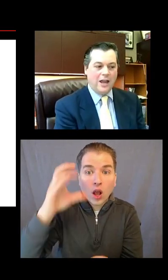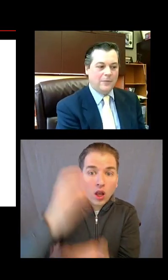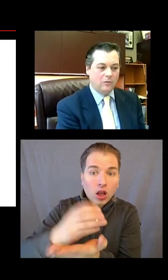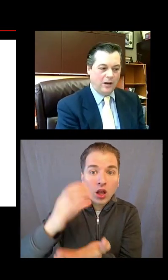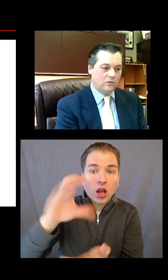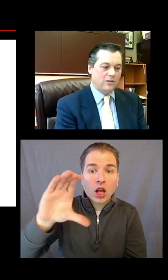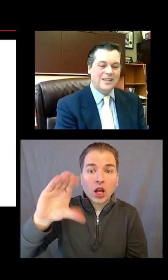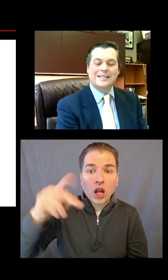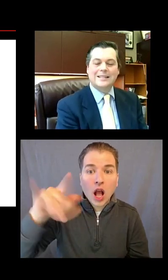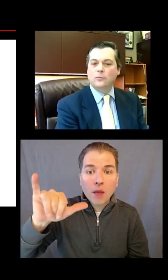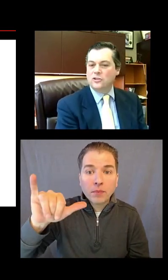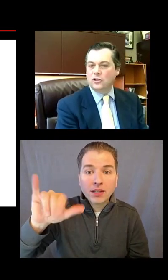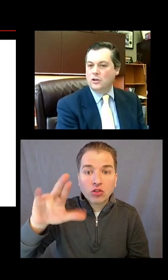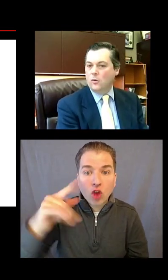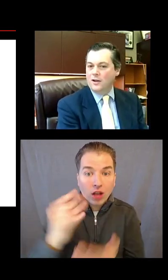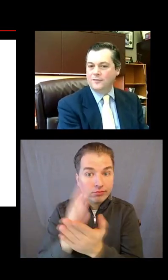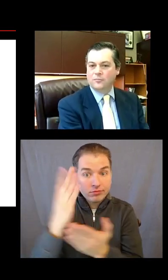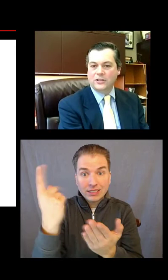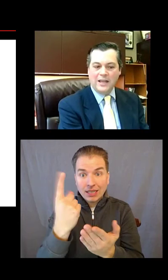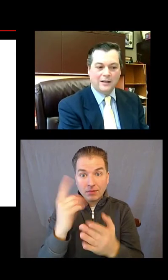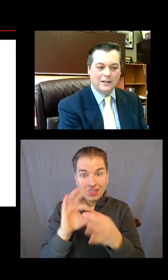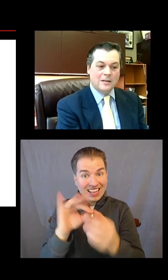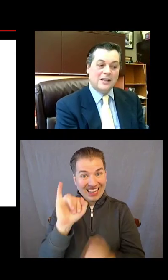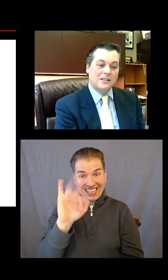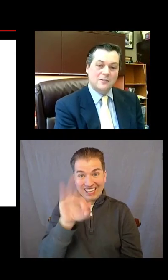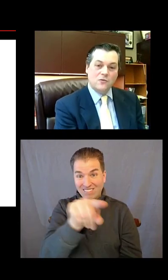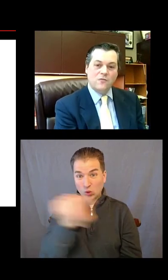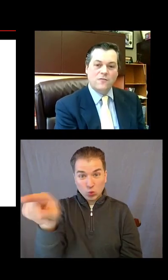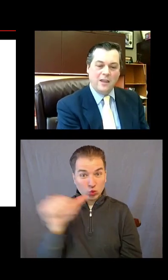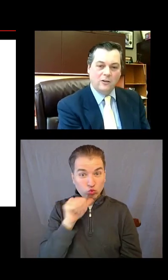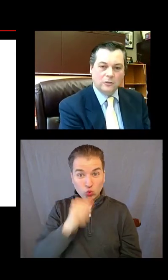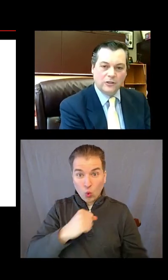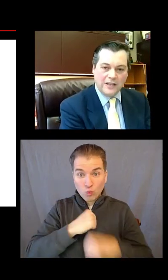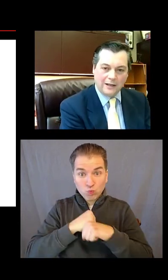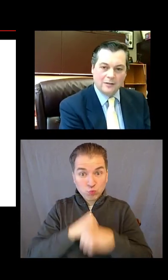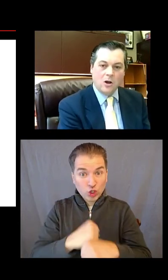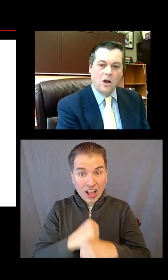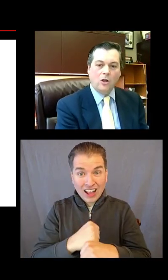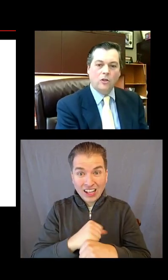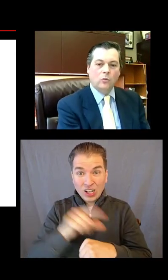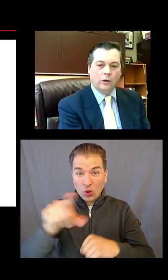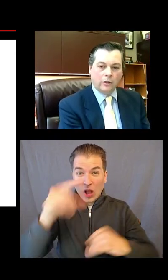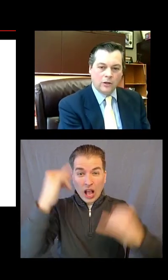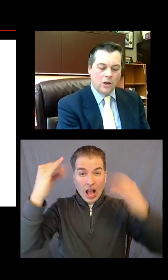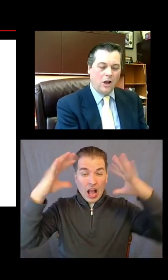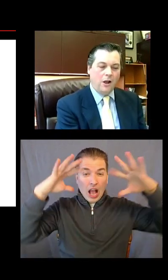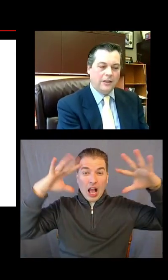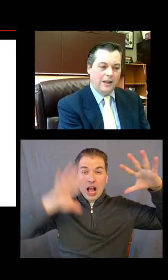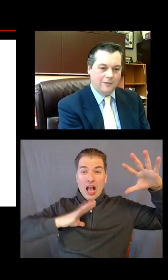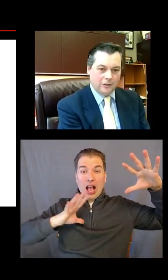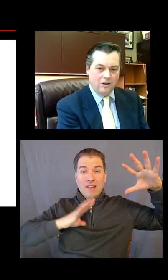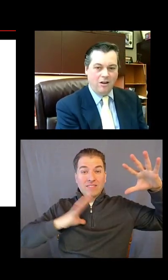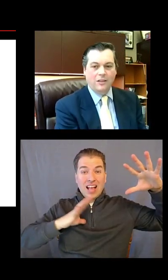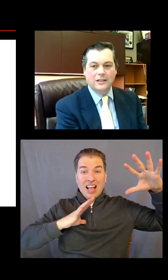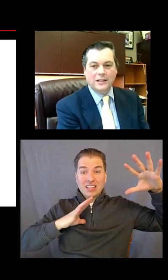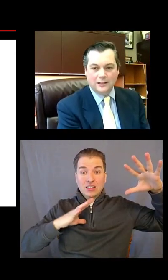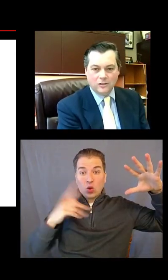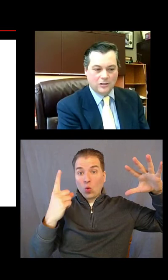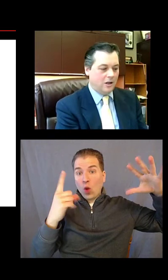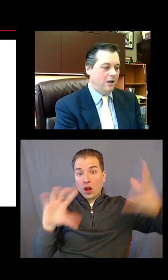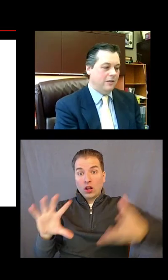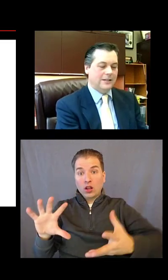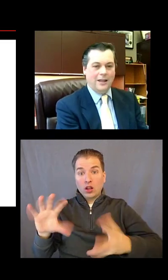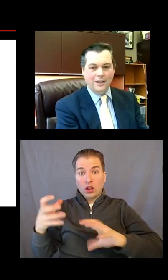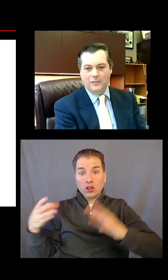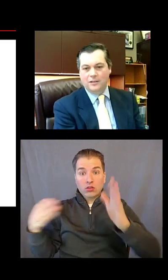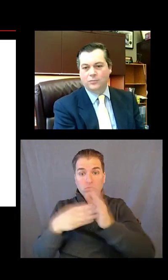trademarks or copyrights or things that we should go off and protect? Because if you fail to protect them, all the work, all the effort, all the